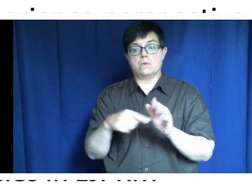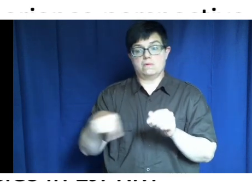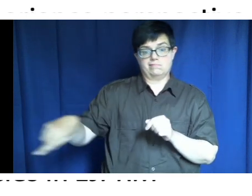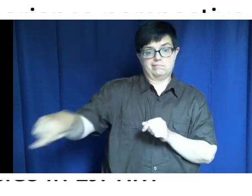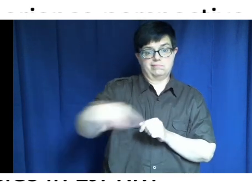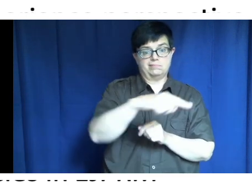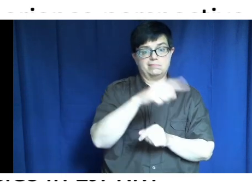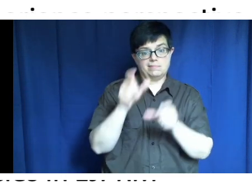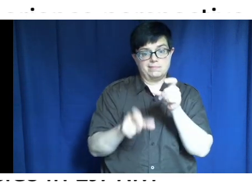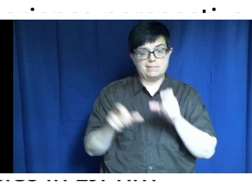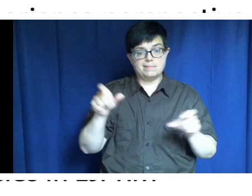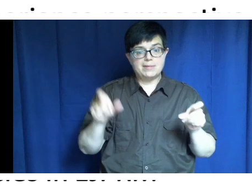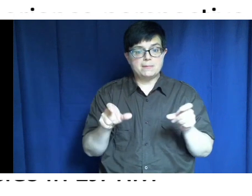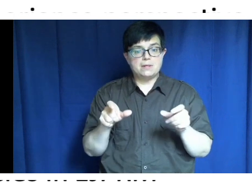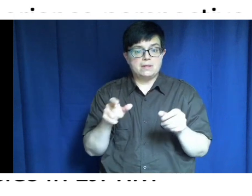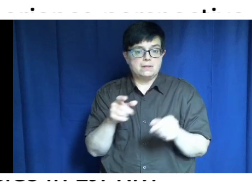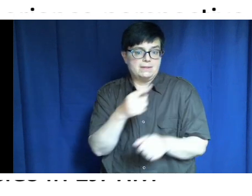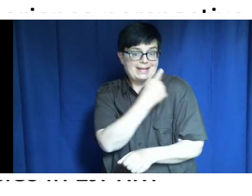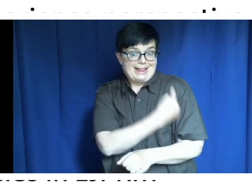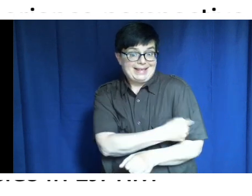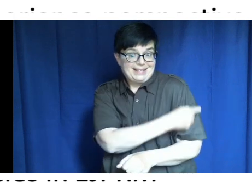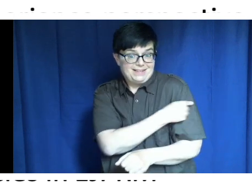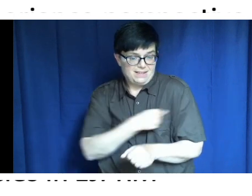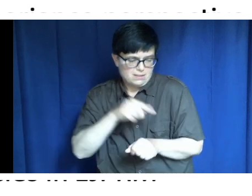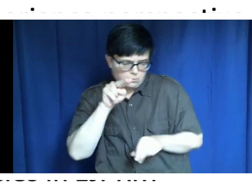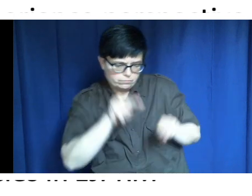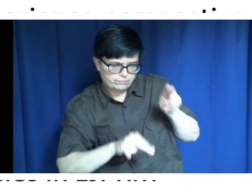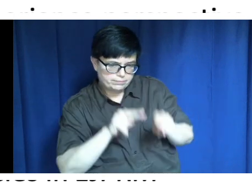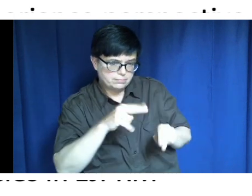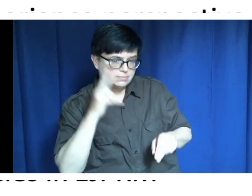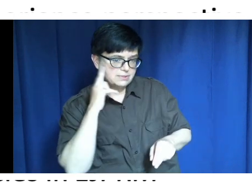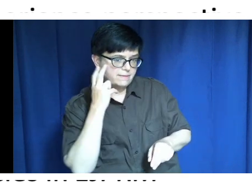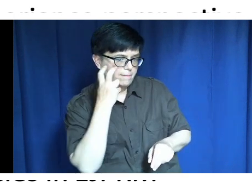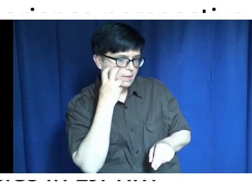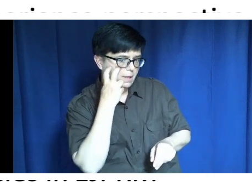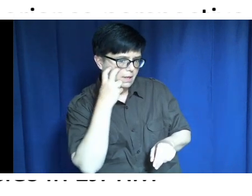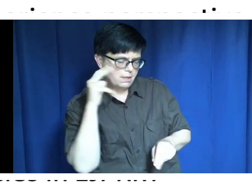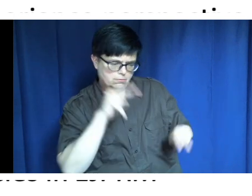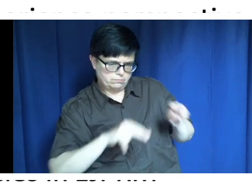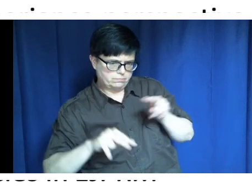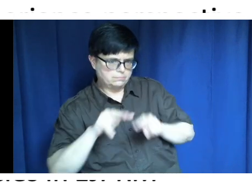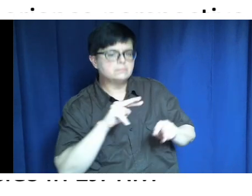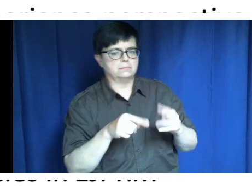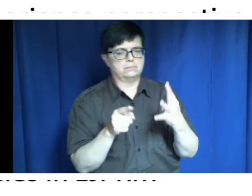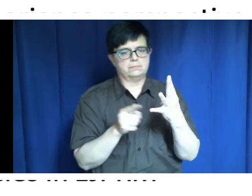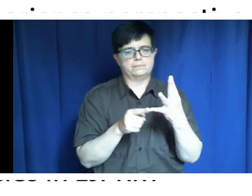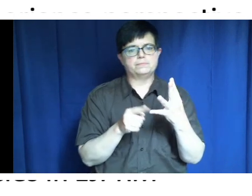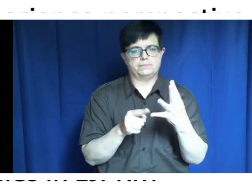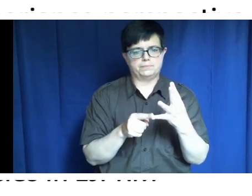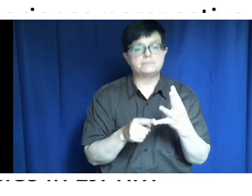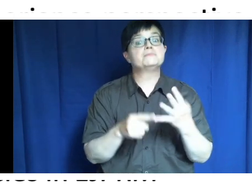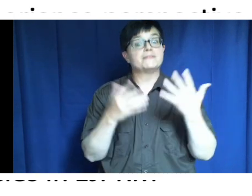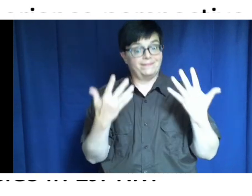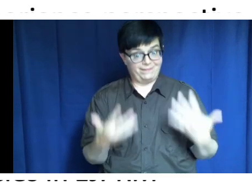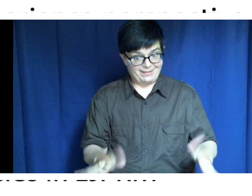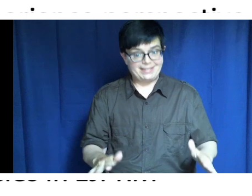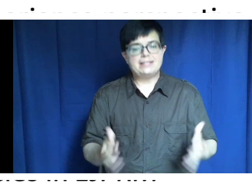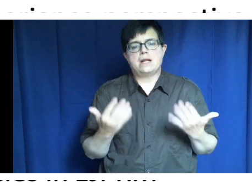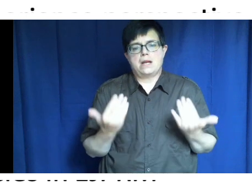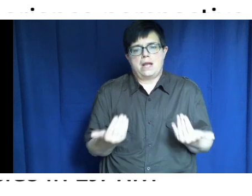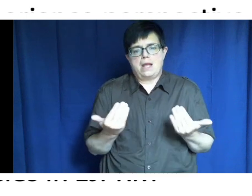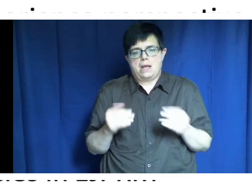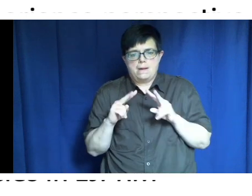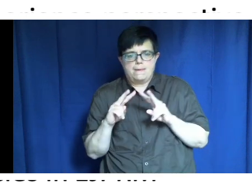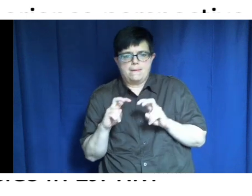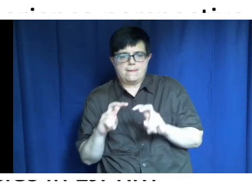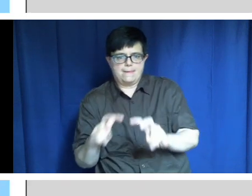assessing individuals living with deafblindness in a clinical context. The study is already concluded and we're currently analyzing the